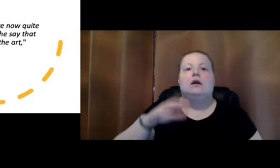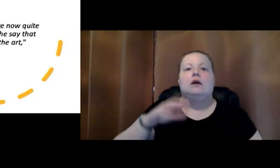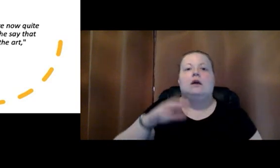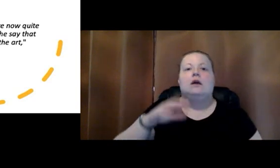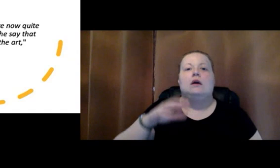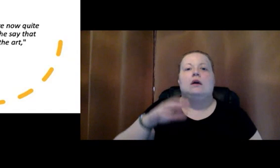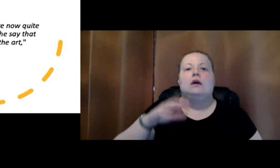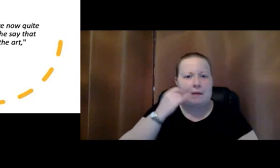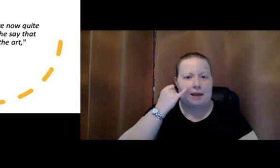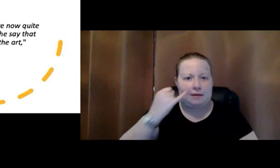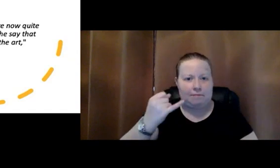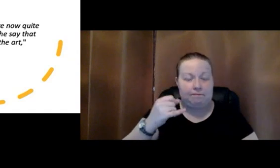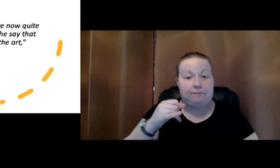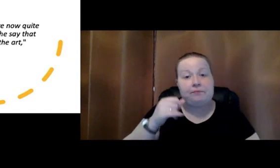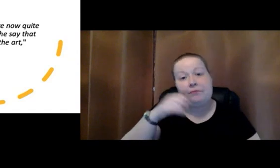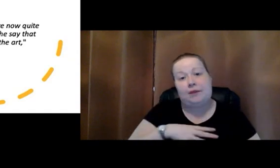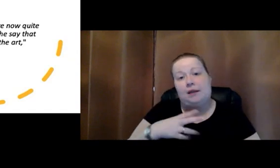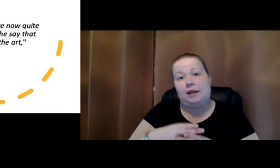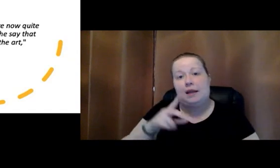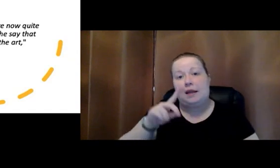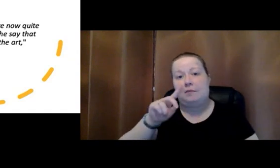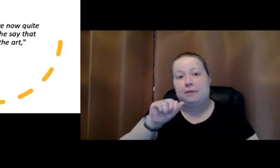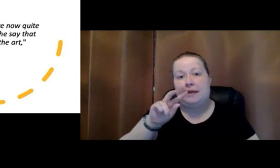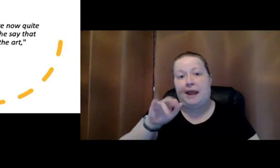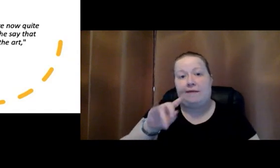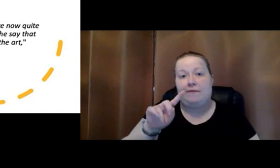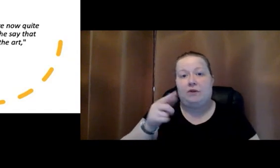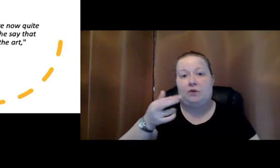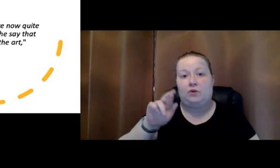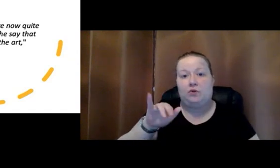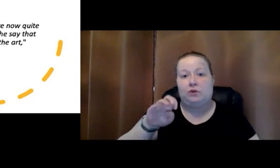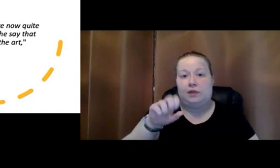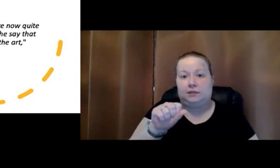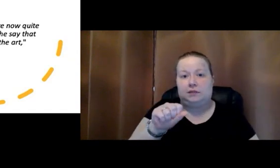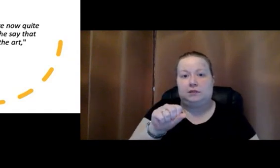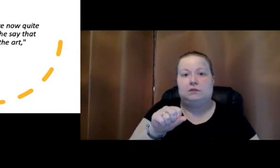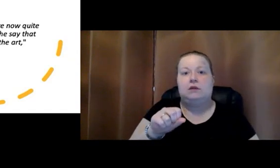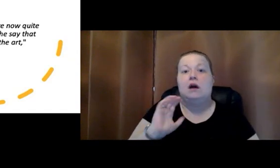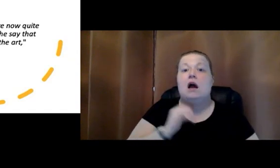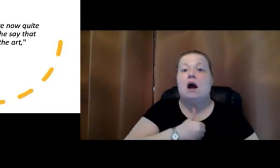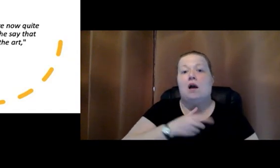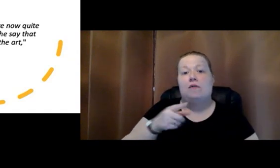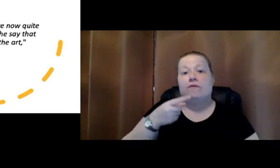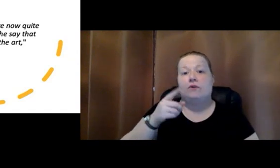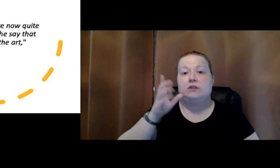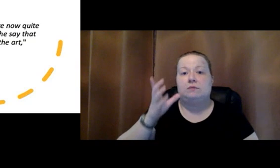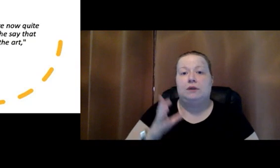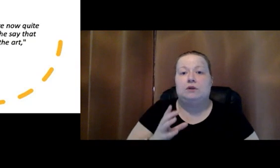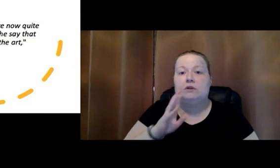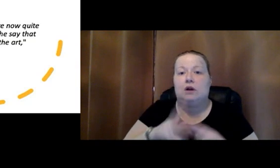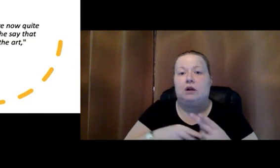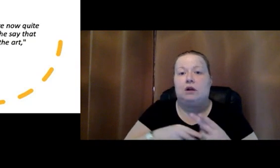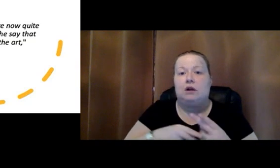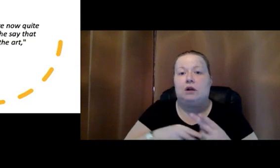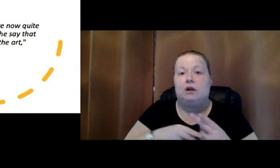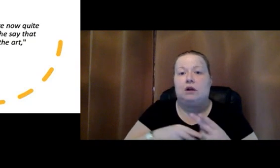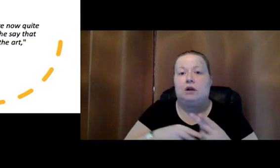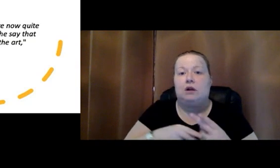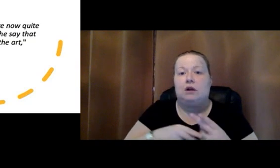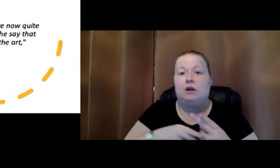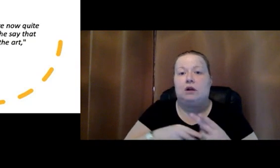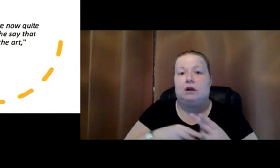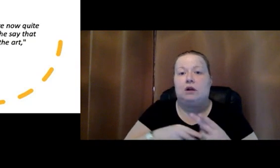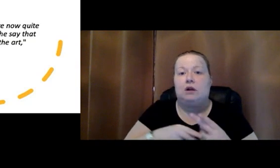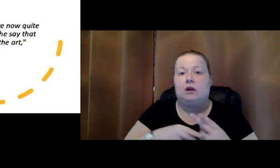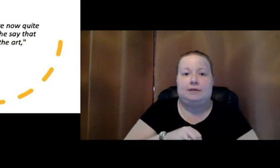A fellow named David Grease argued, our first speaker talked about having variables which can contain procedure bodies as objects. The question is whether or not